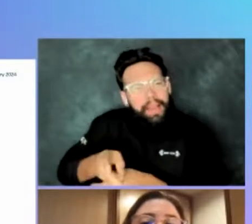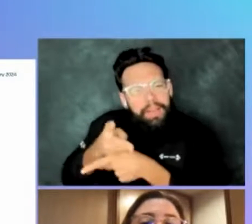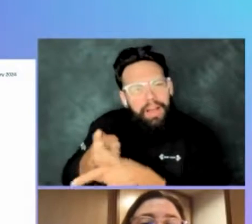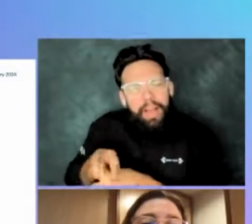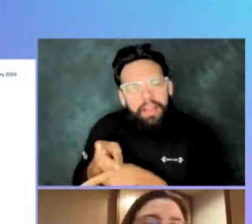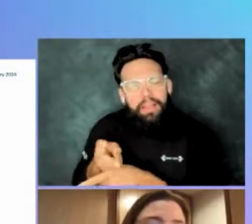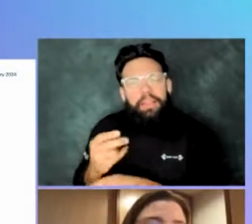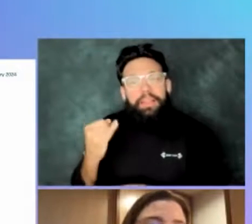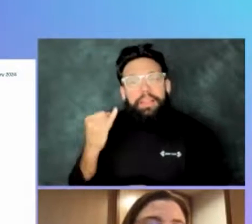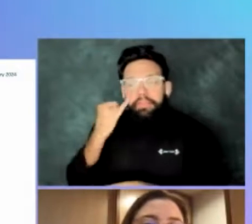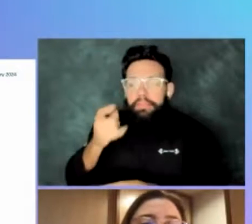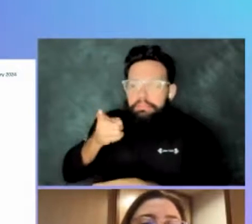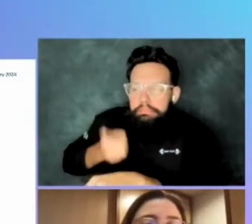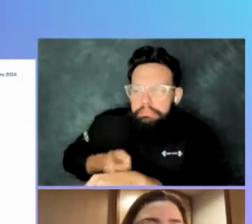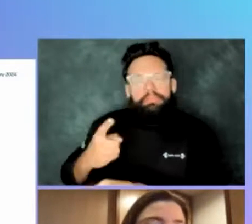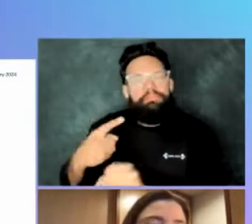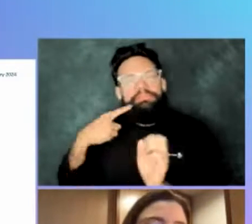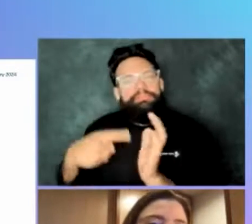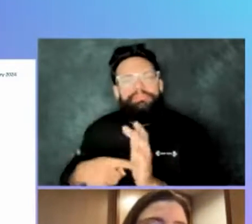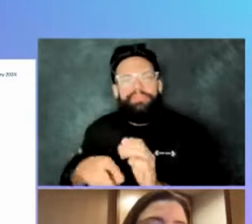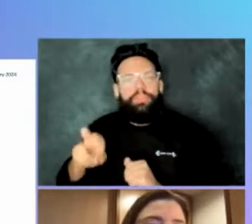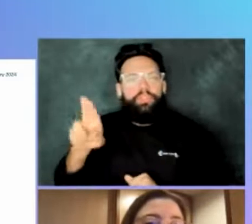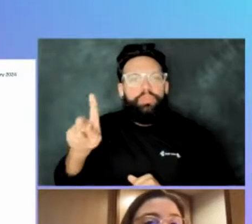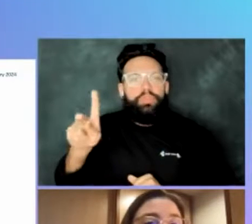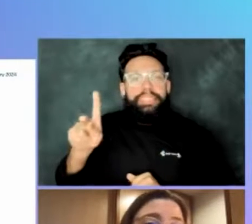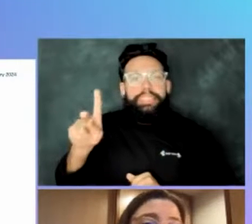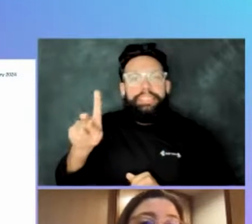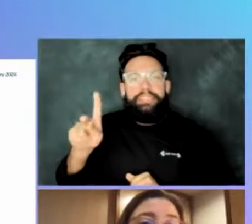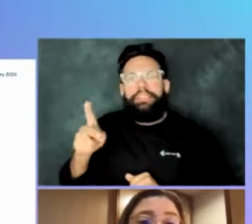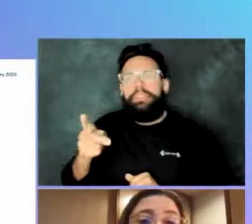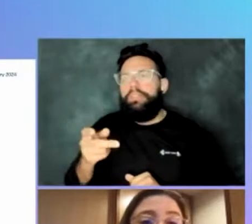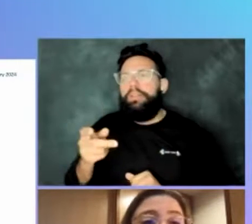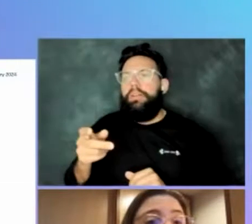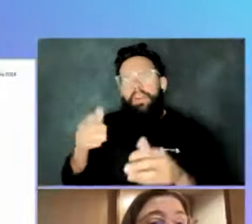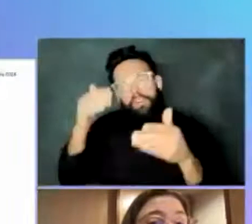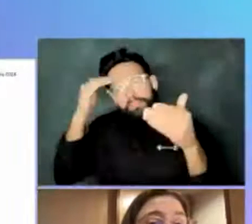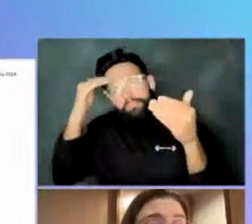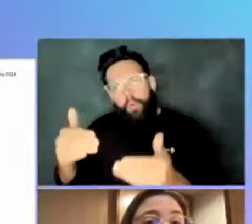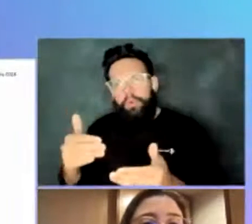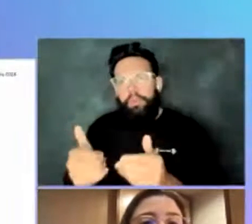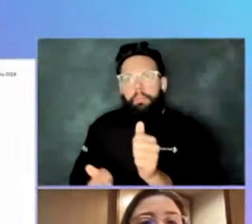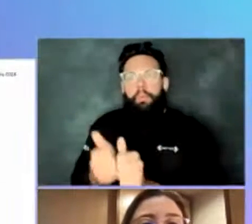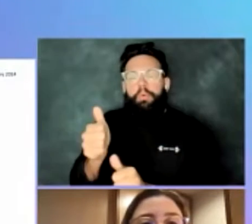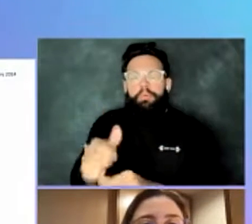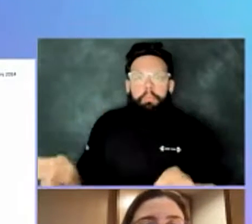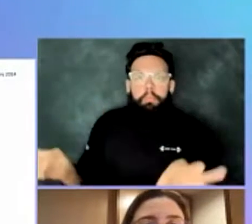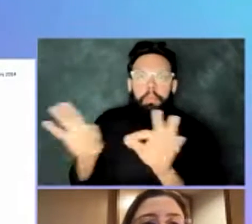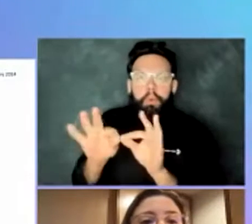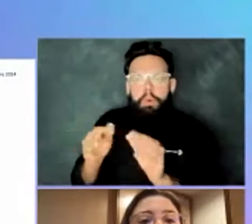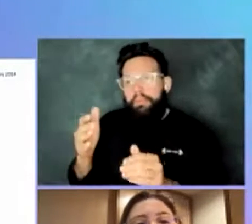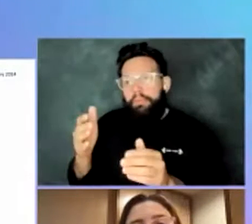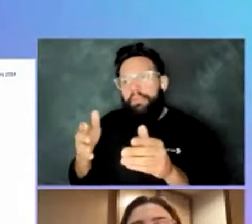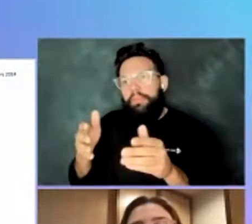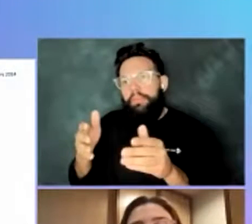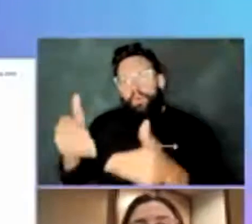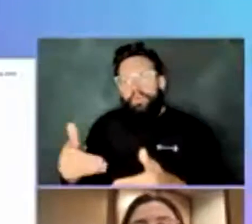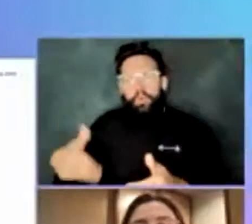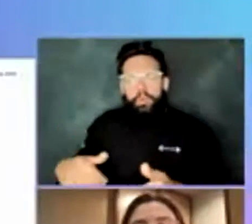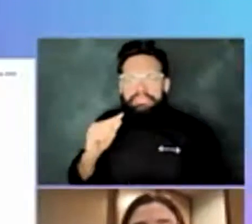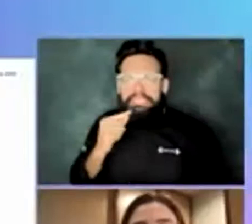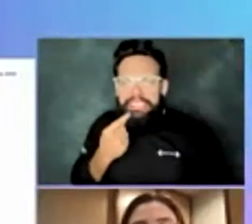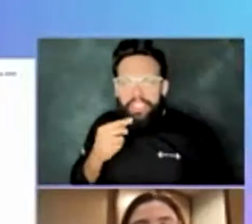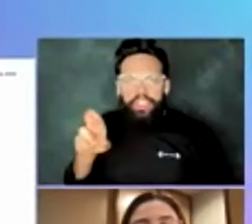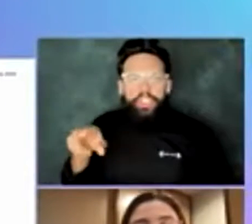can realistically mitigate the risks. Raising risks is okay. It's a tool you will need to use. Just use